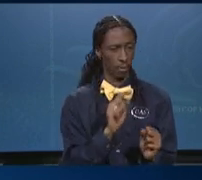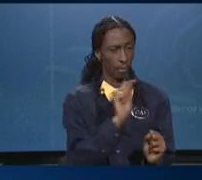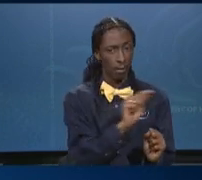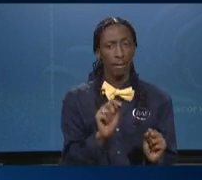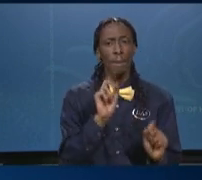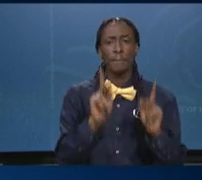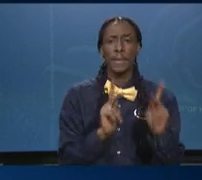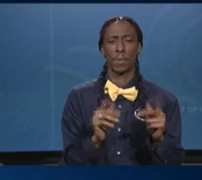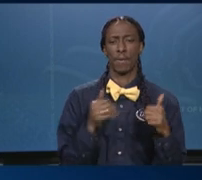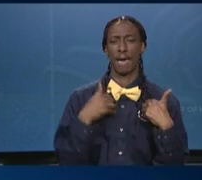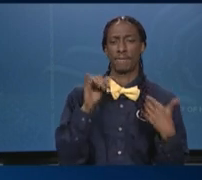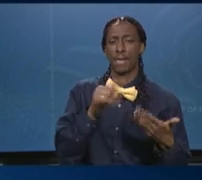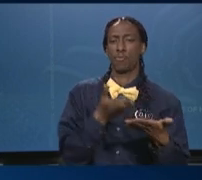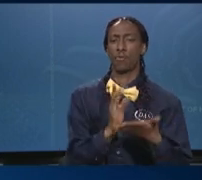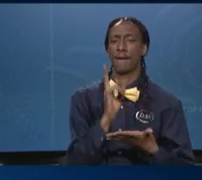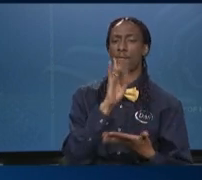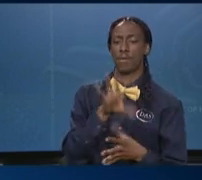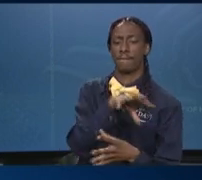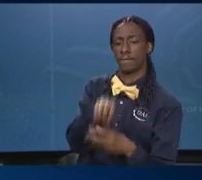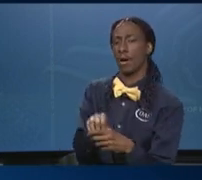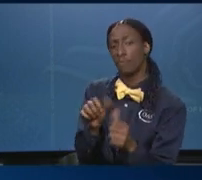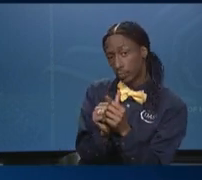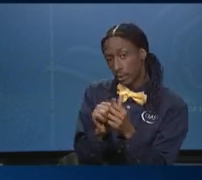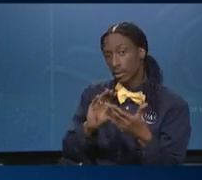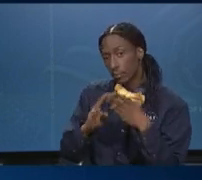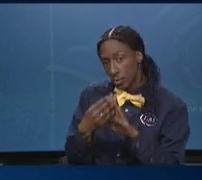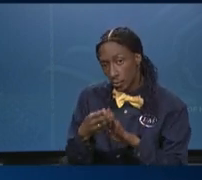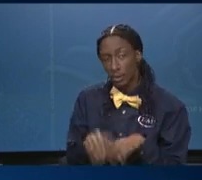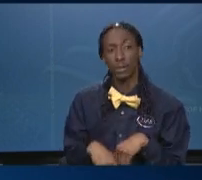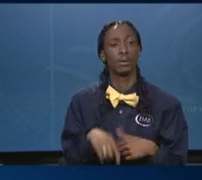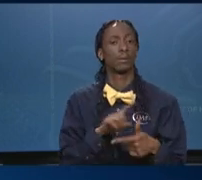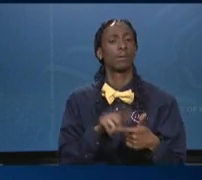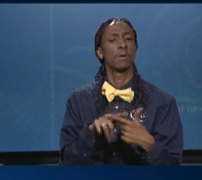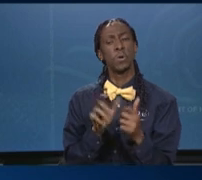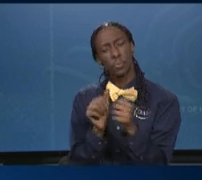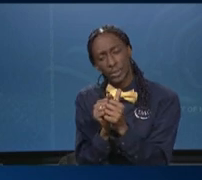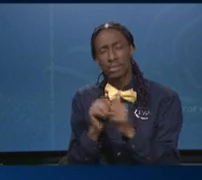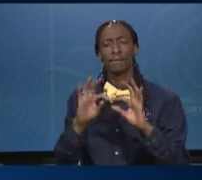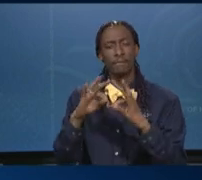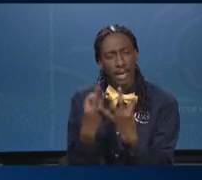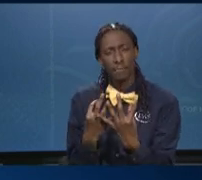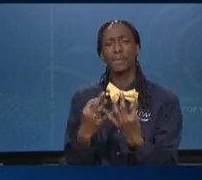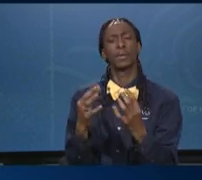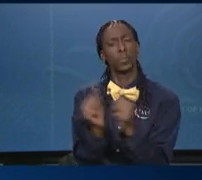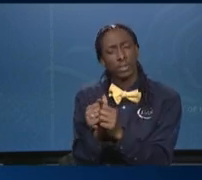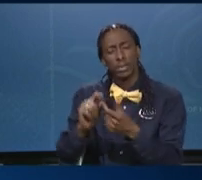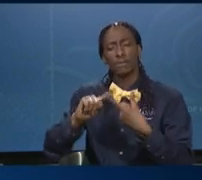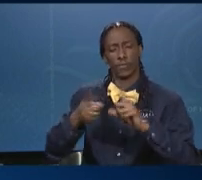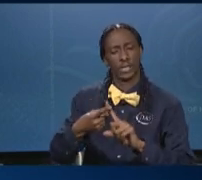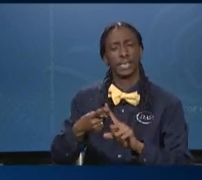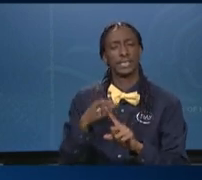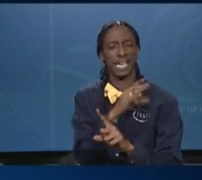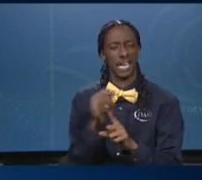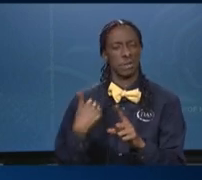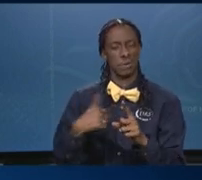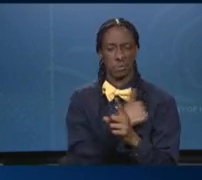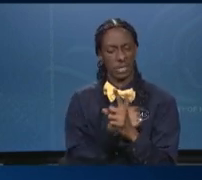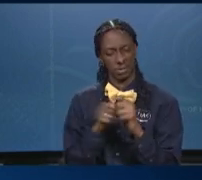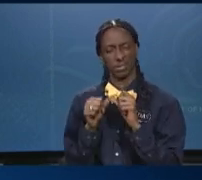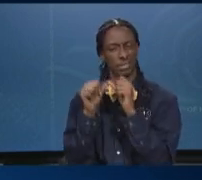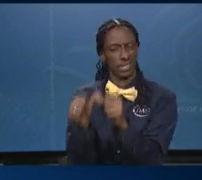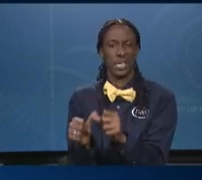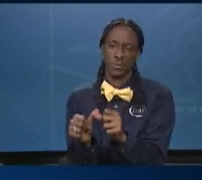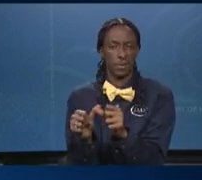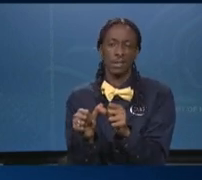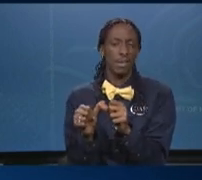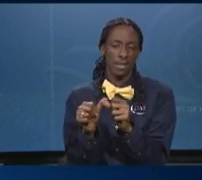have that right to be part of their community, to be with their friends and family, and we are really building off the incredible work in the